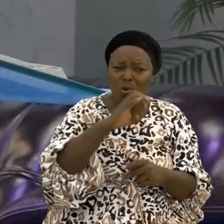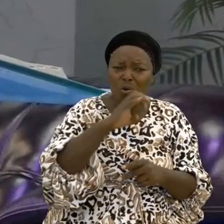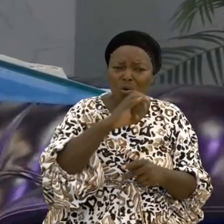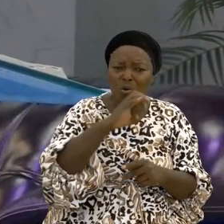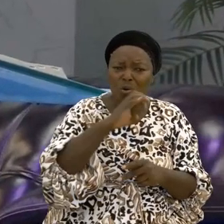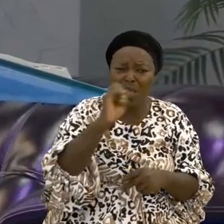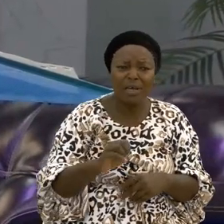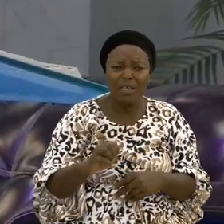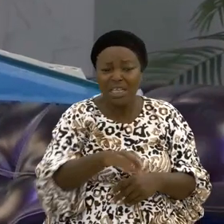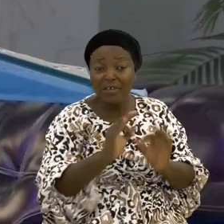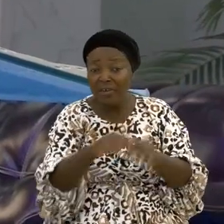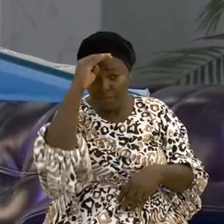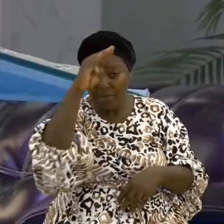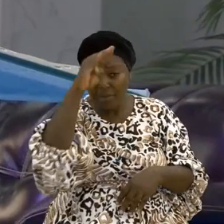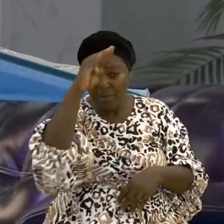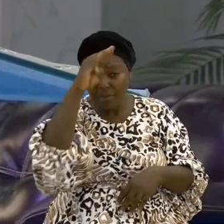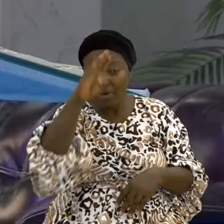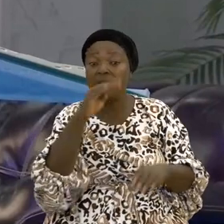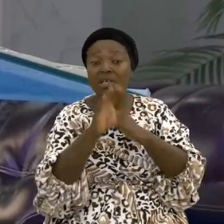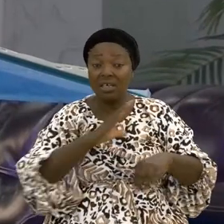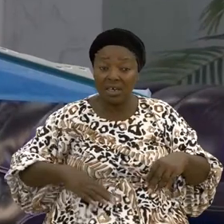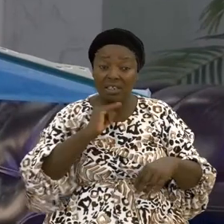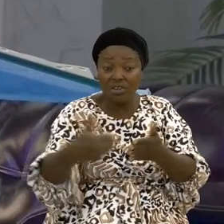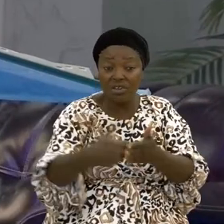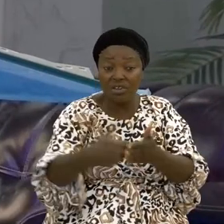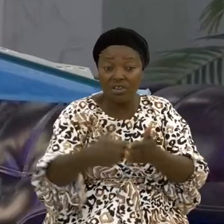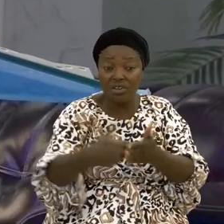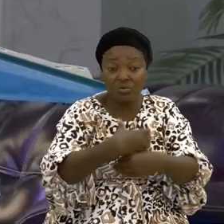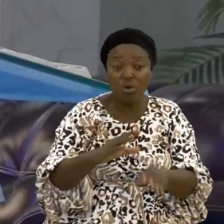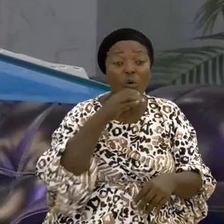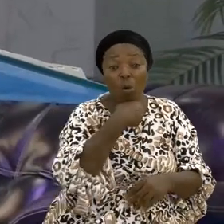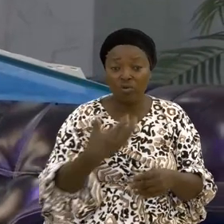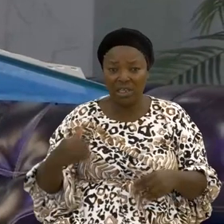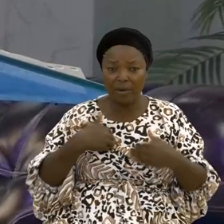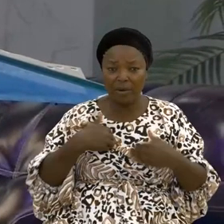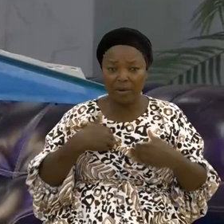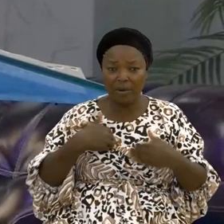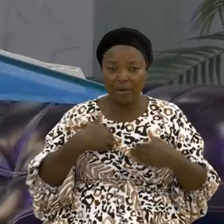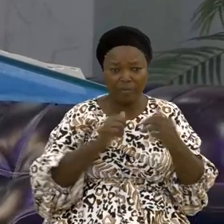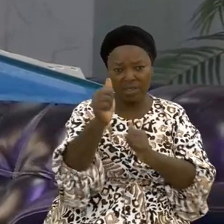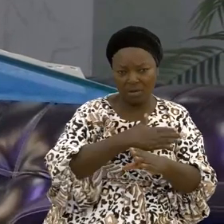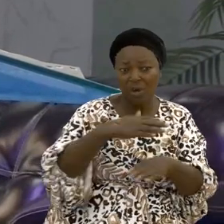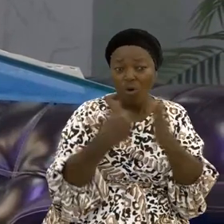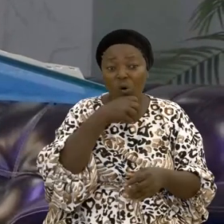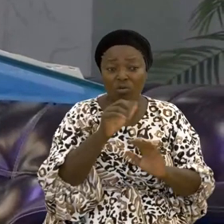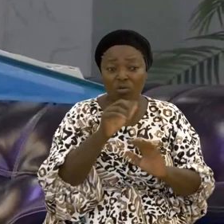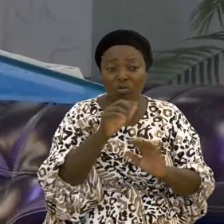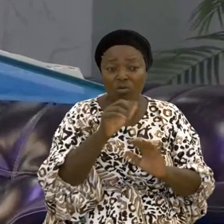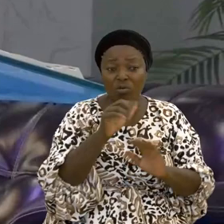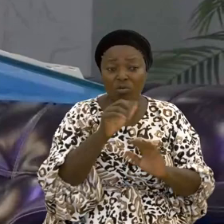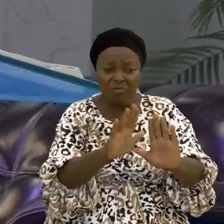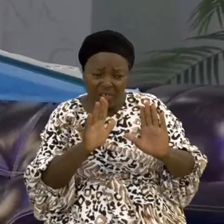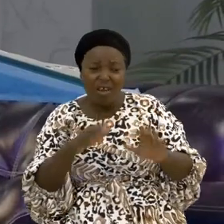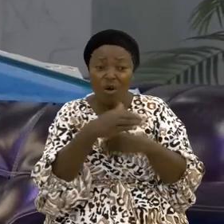in Christ, is a new creature. Old things are passed away. The old fidgeting and the old